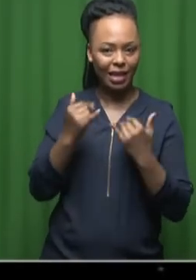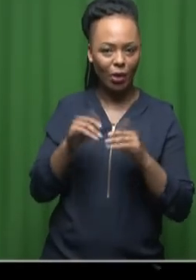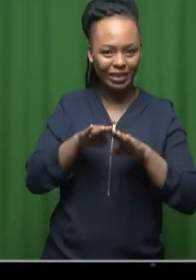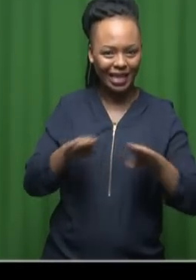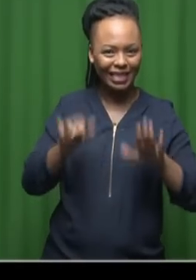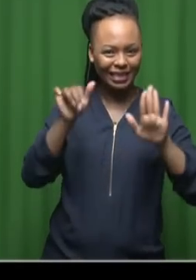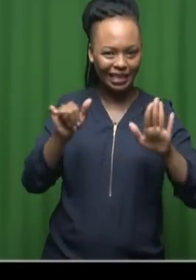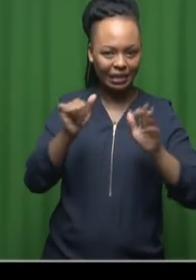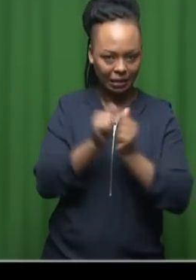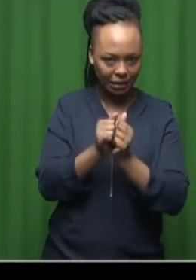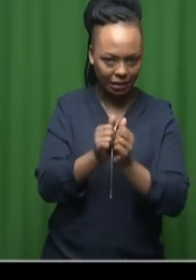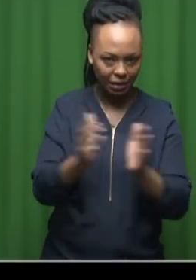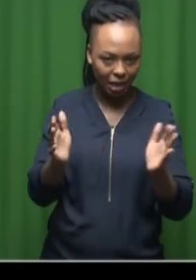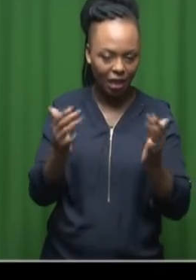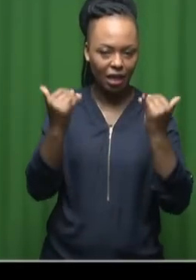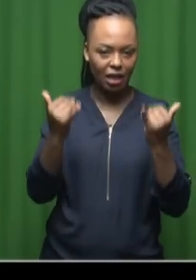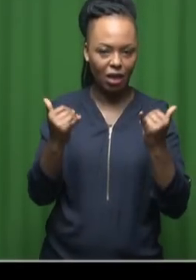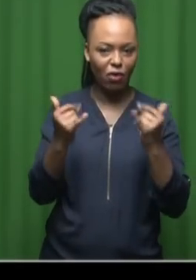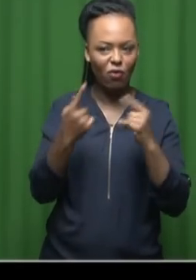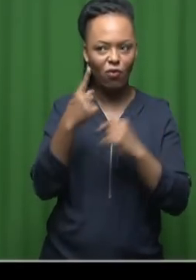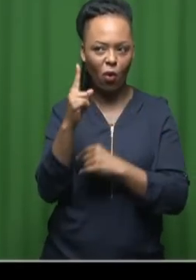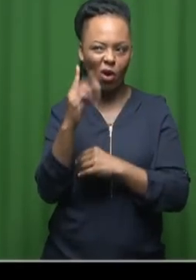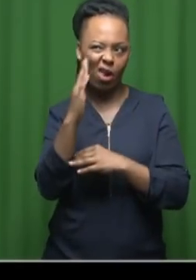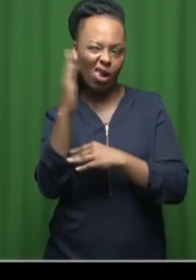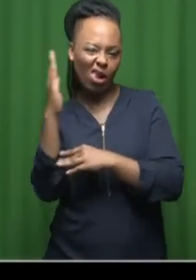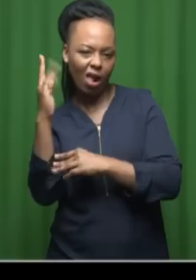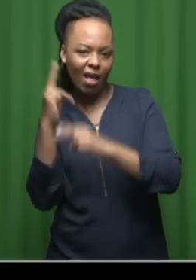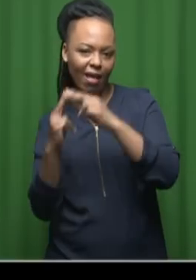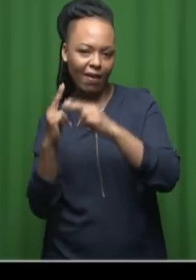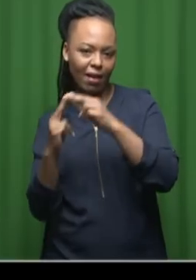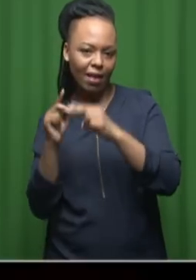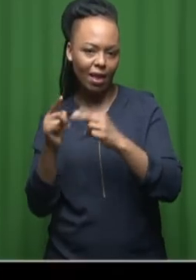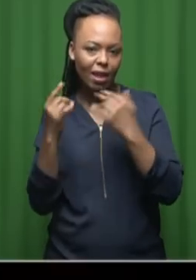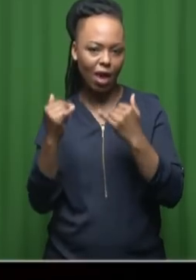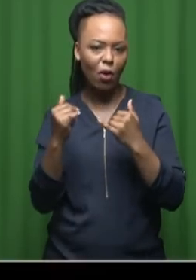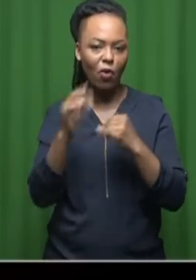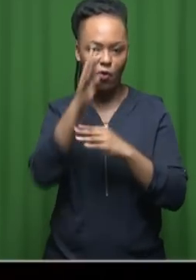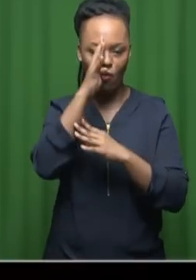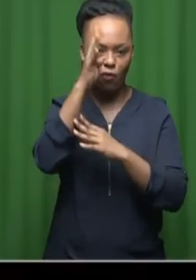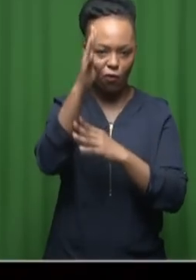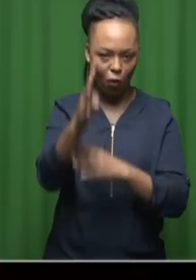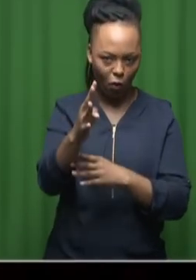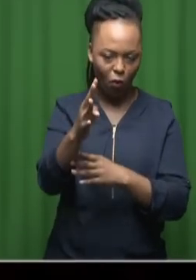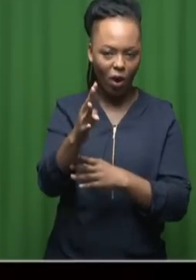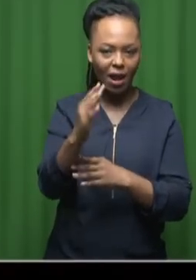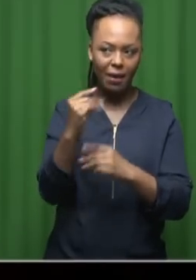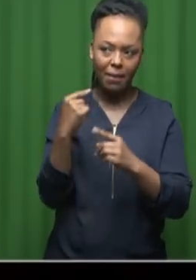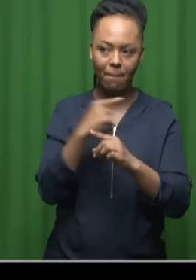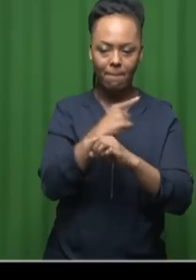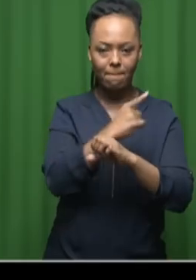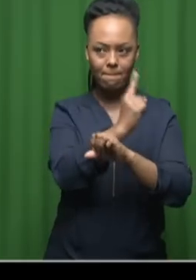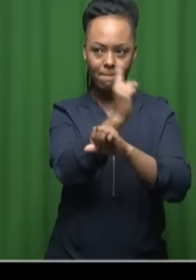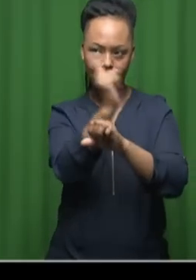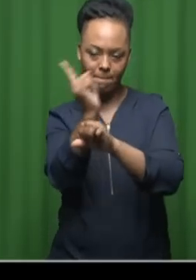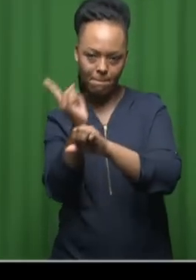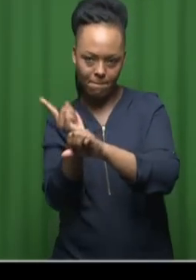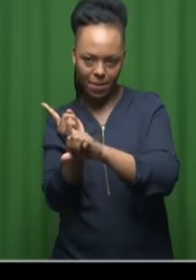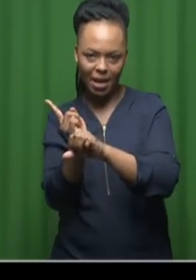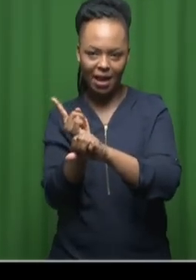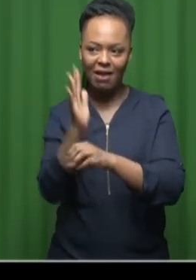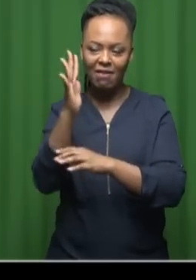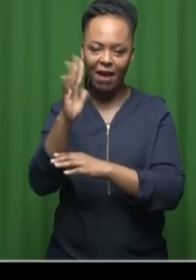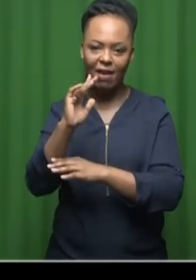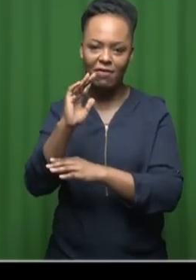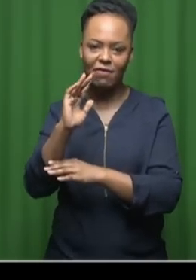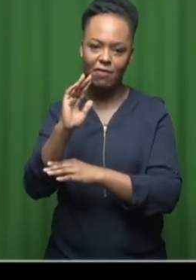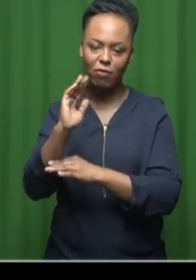will resume for the evening peak from 4 p.m. and that will continue until 5 a.m. the following day. And